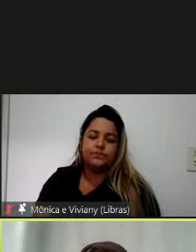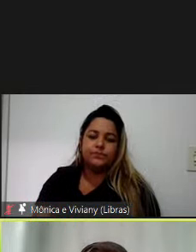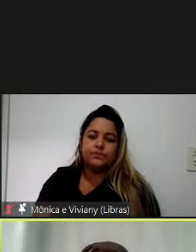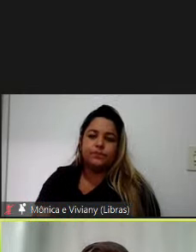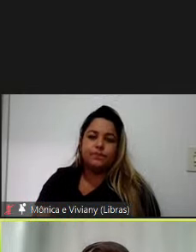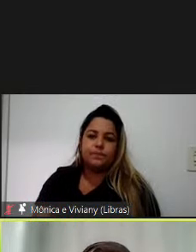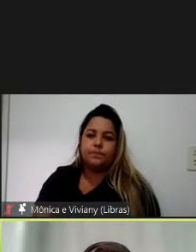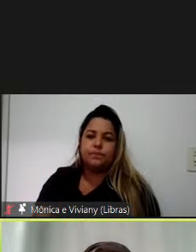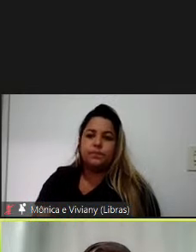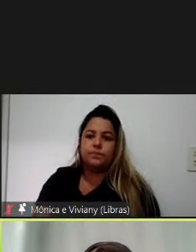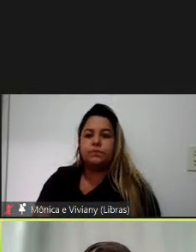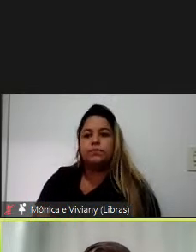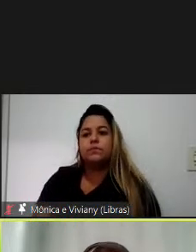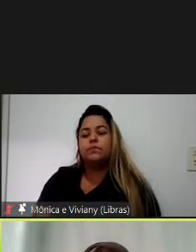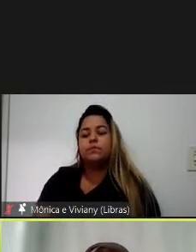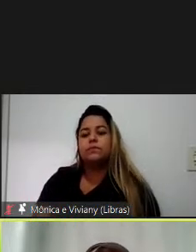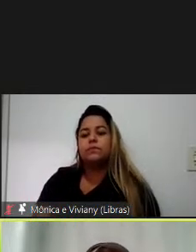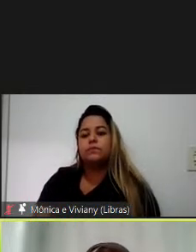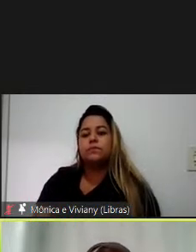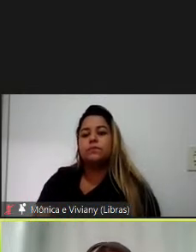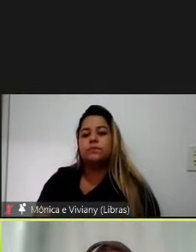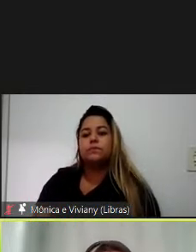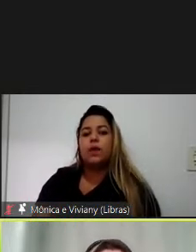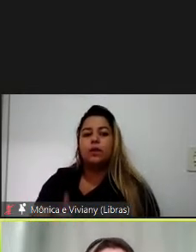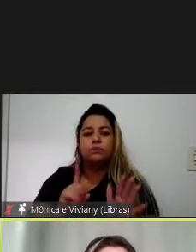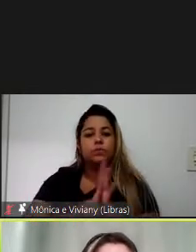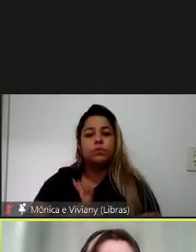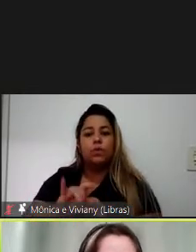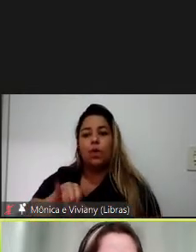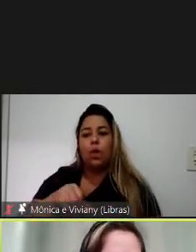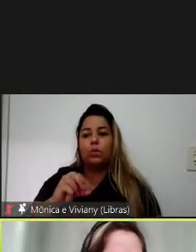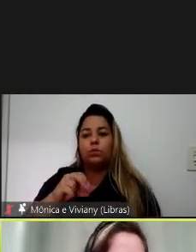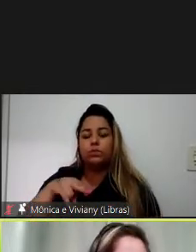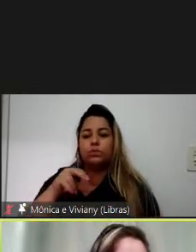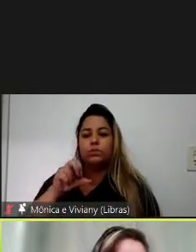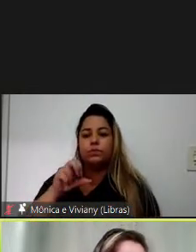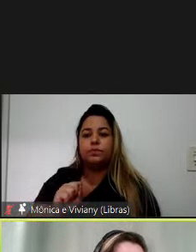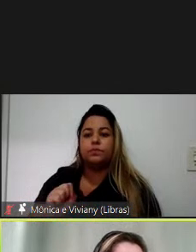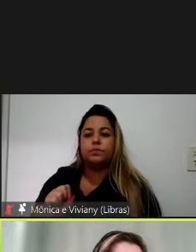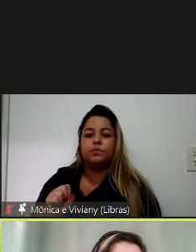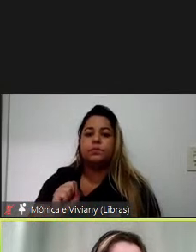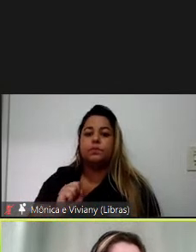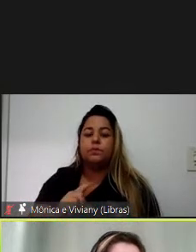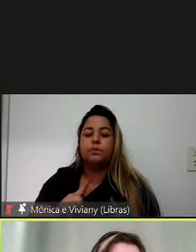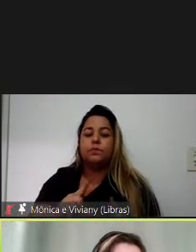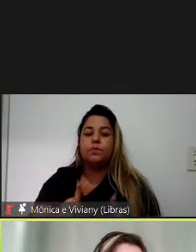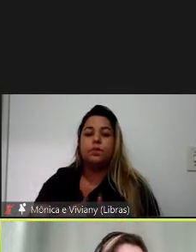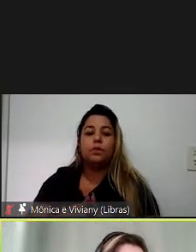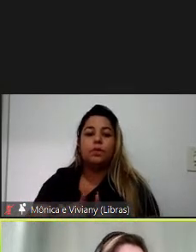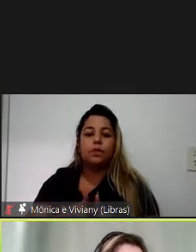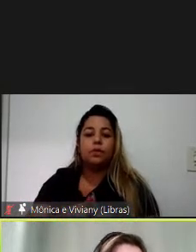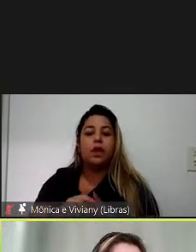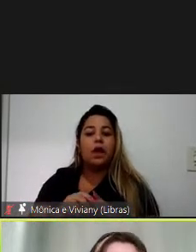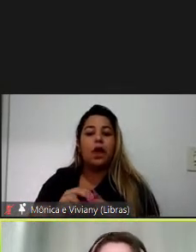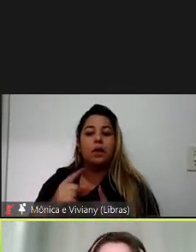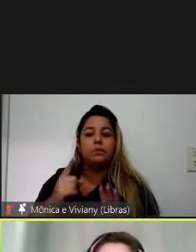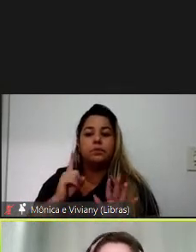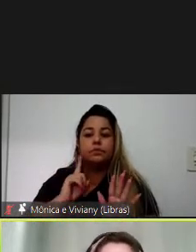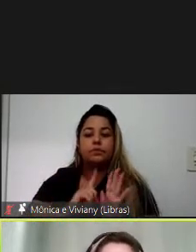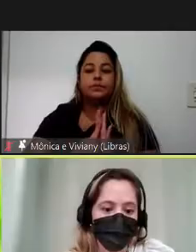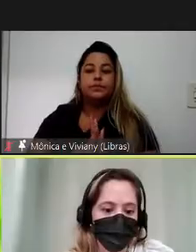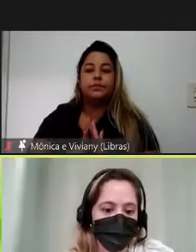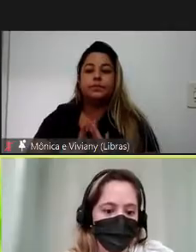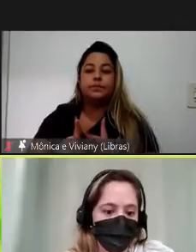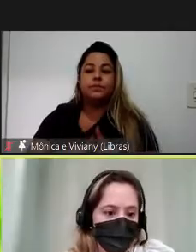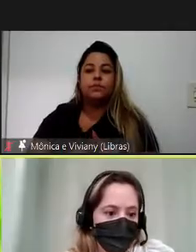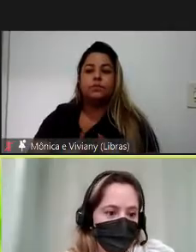go forward and make the Jonas question. Can you not share